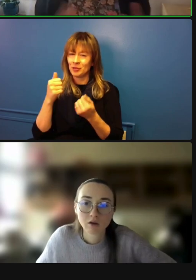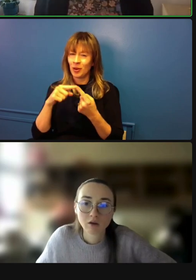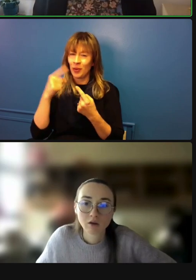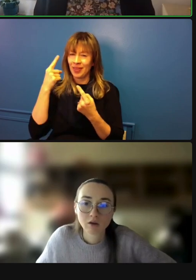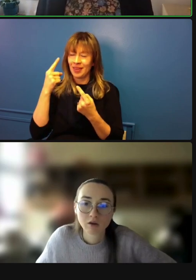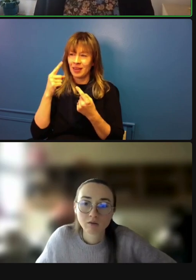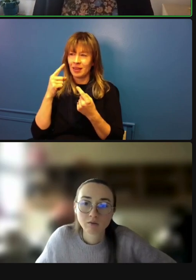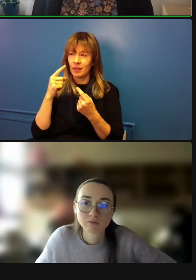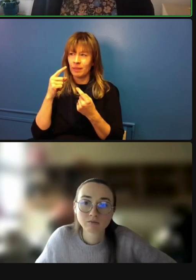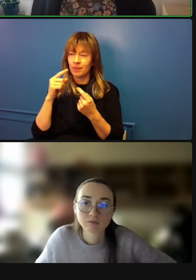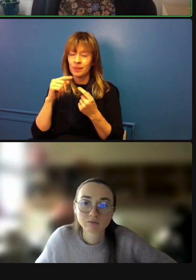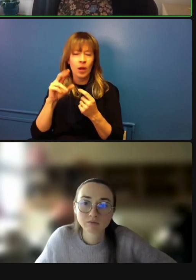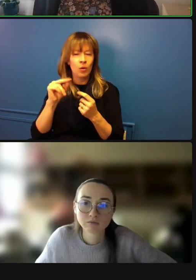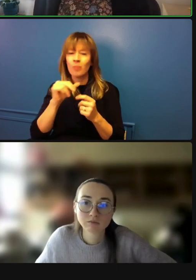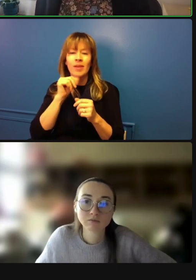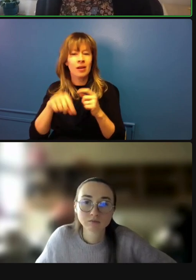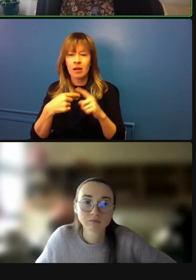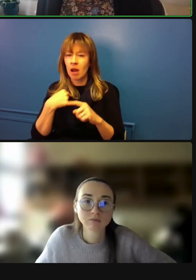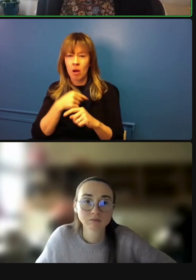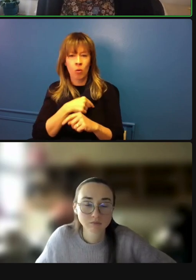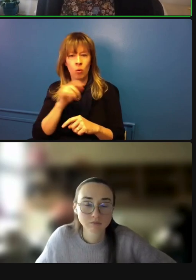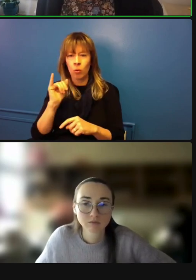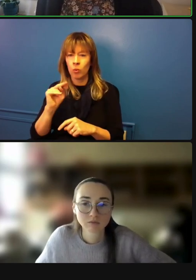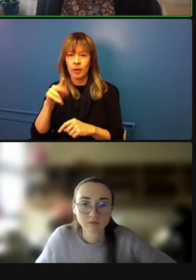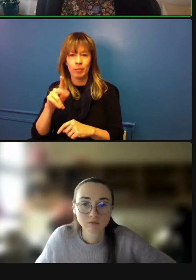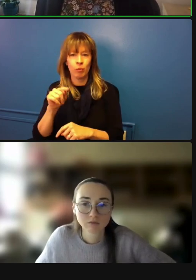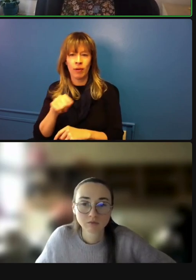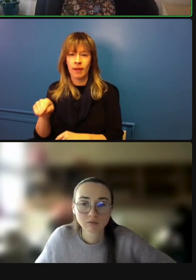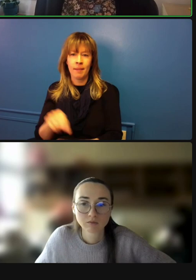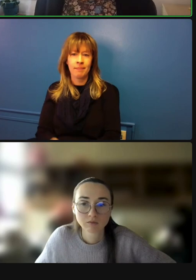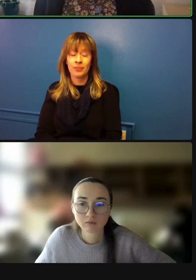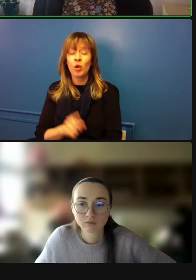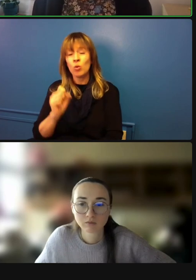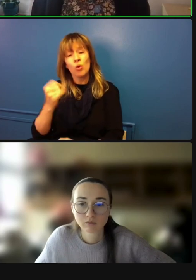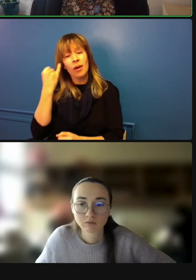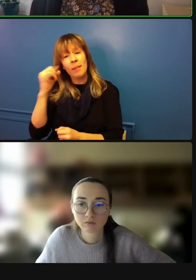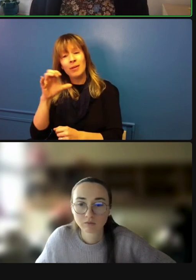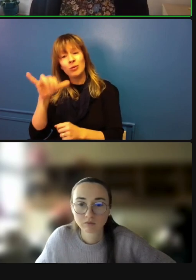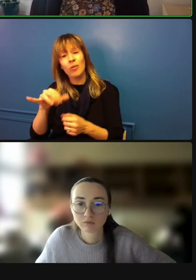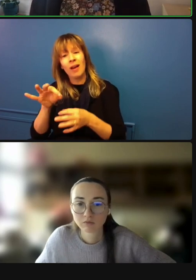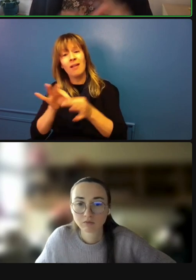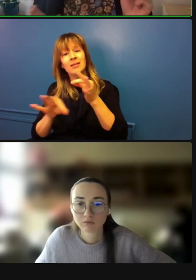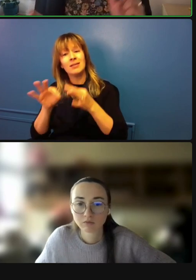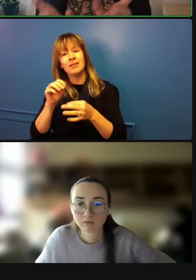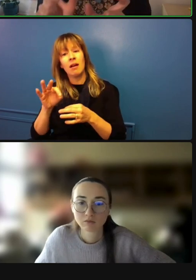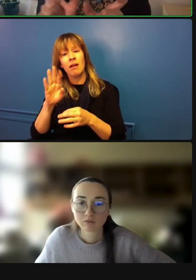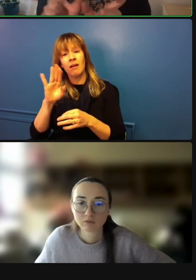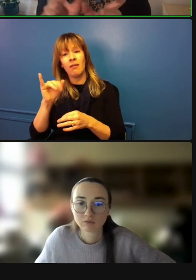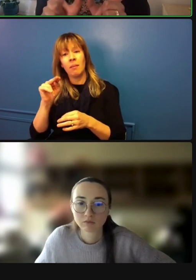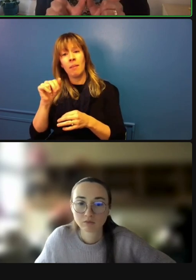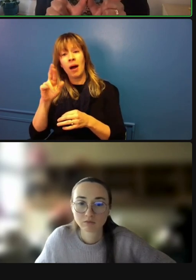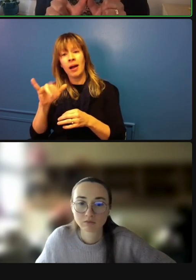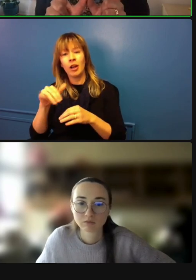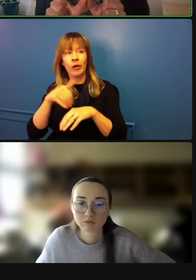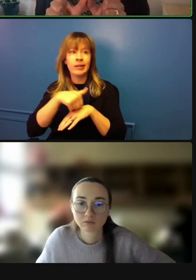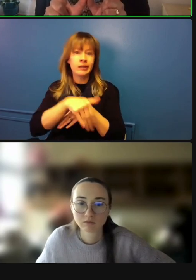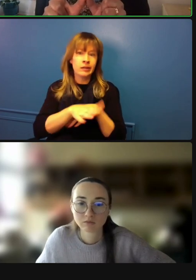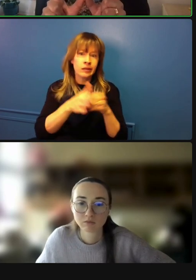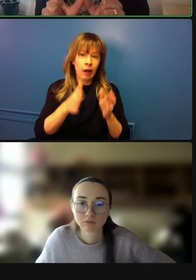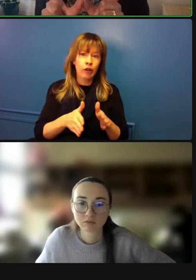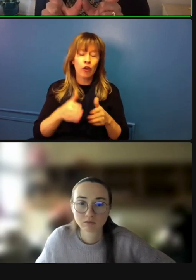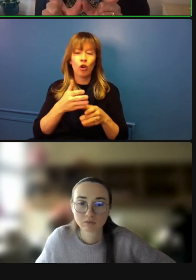so no, not when we input them. You could imagine doing that instead of like a binary, like sender receiver